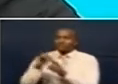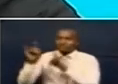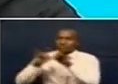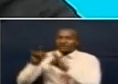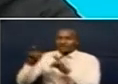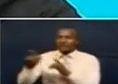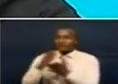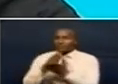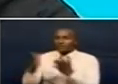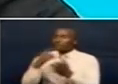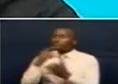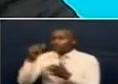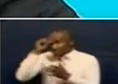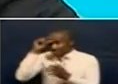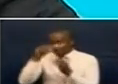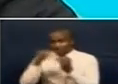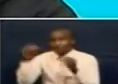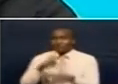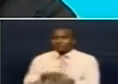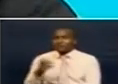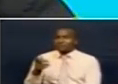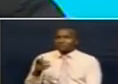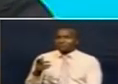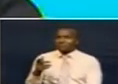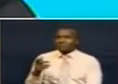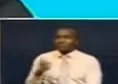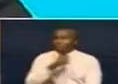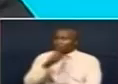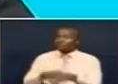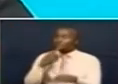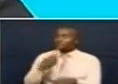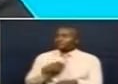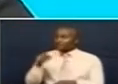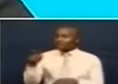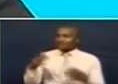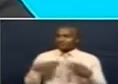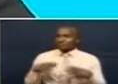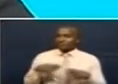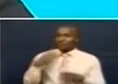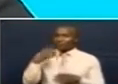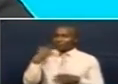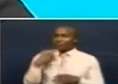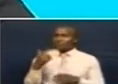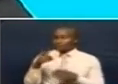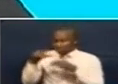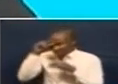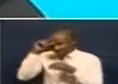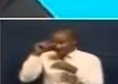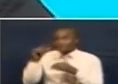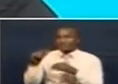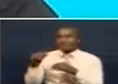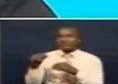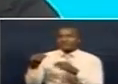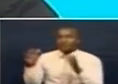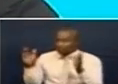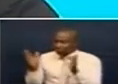of the Moi government for a long time. So when you tell me that these people who have been in the government for an aggregate of